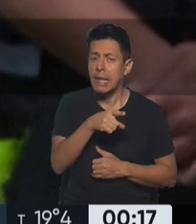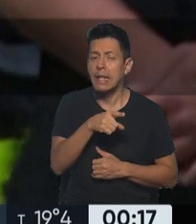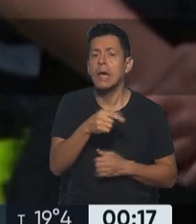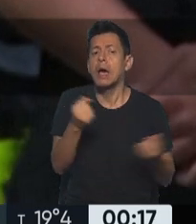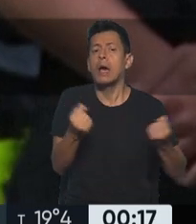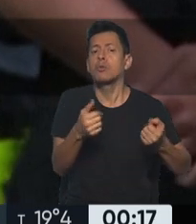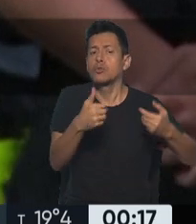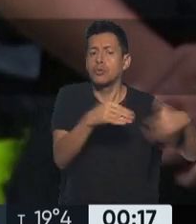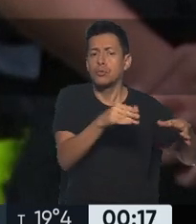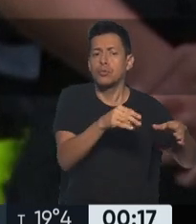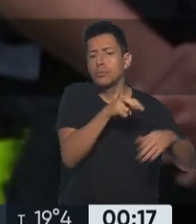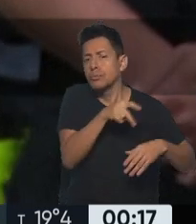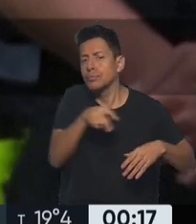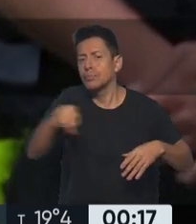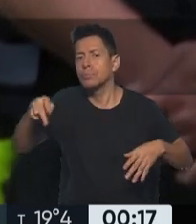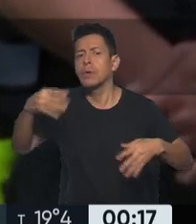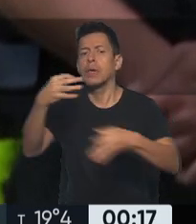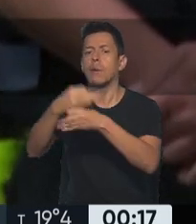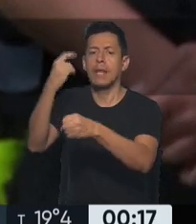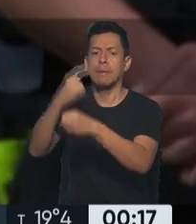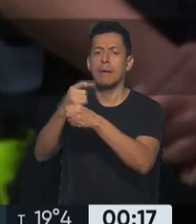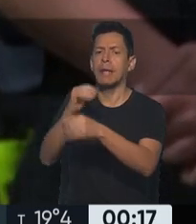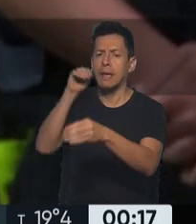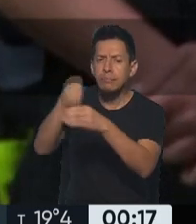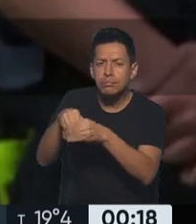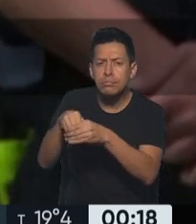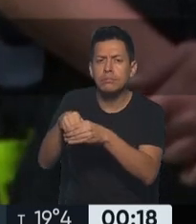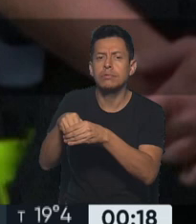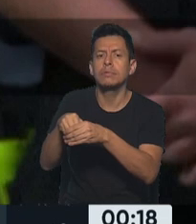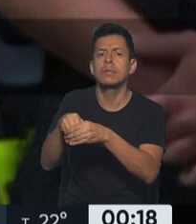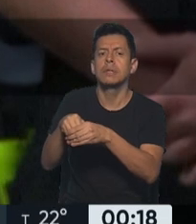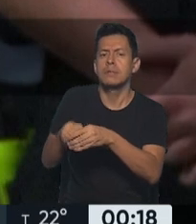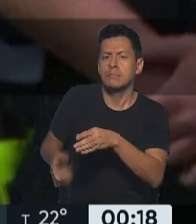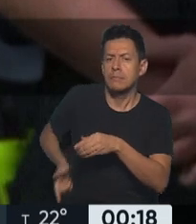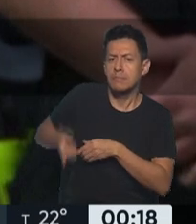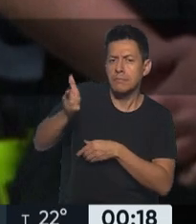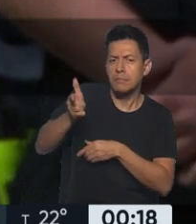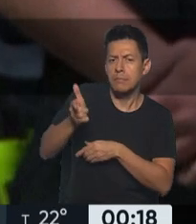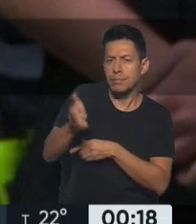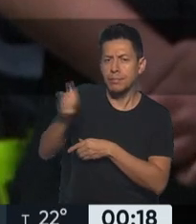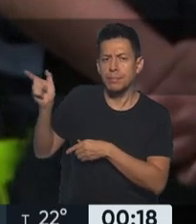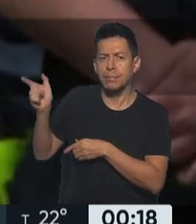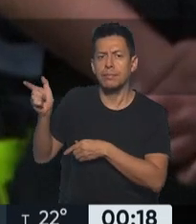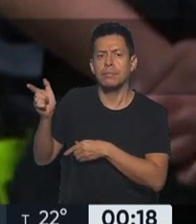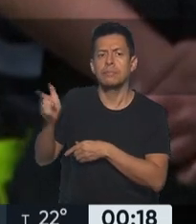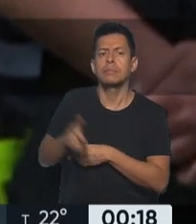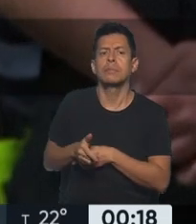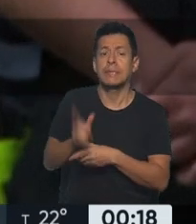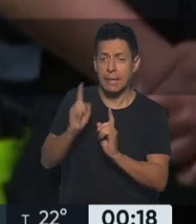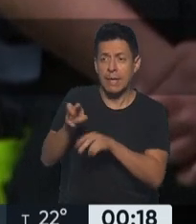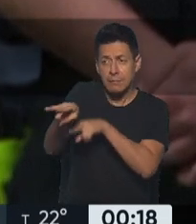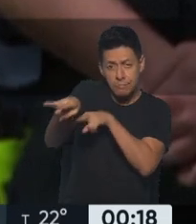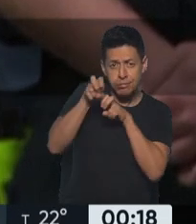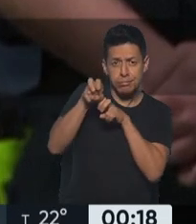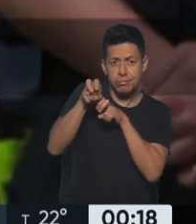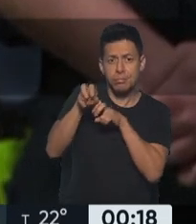vehicle and entered into the Robb Elementary School in Uvalde with a handgun, and he may have also had a rifle, but that is not yet